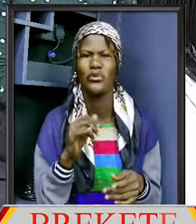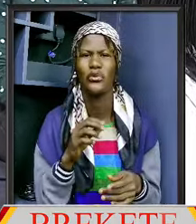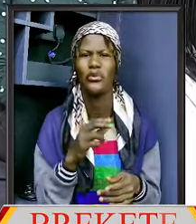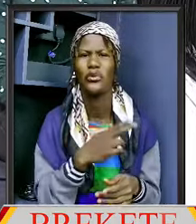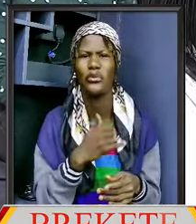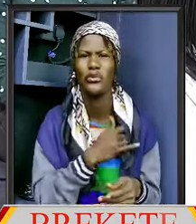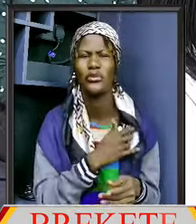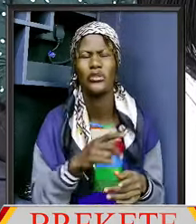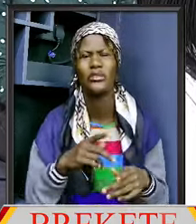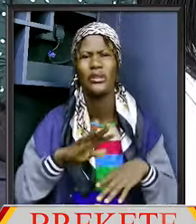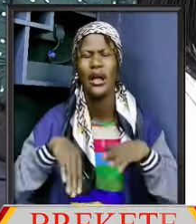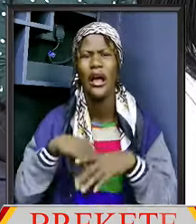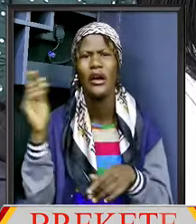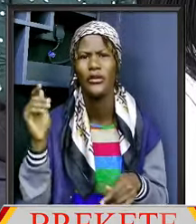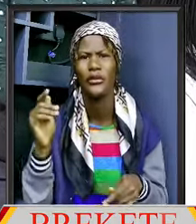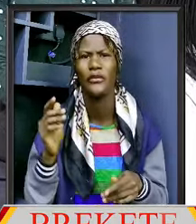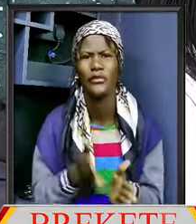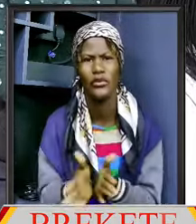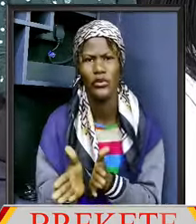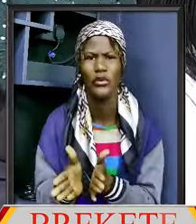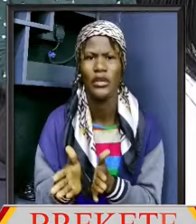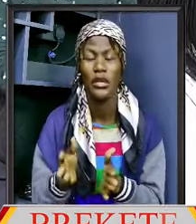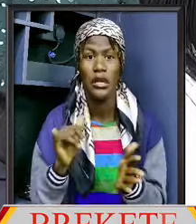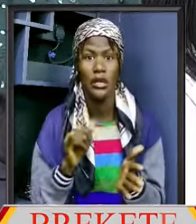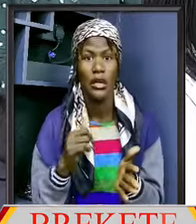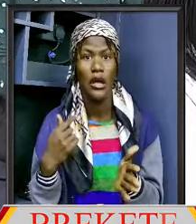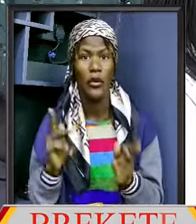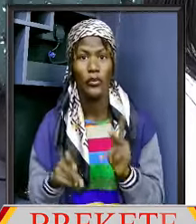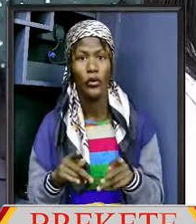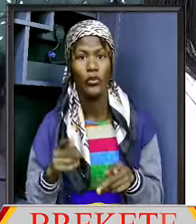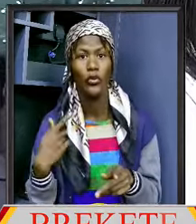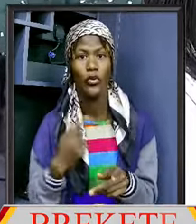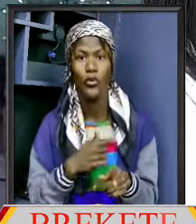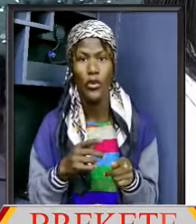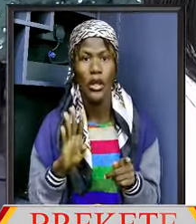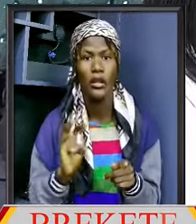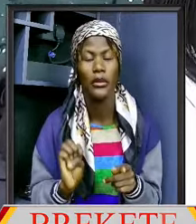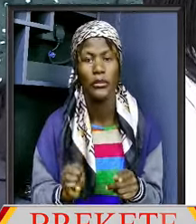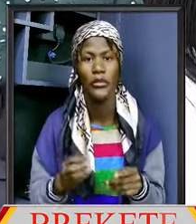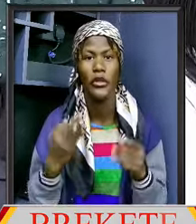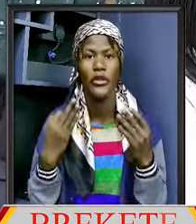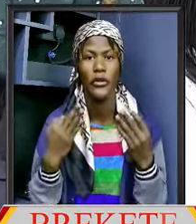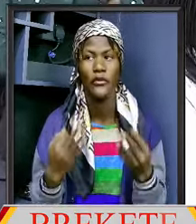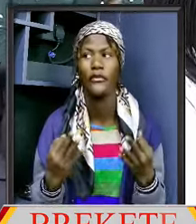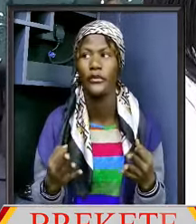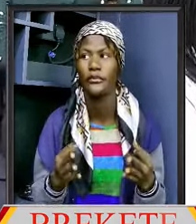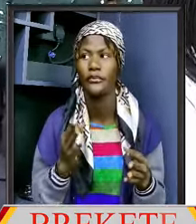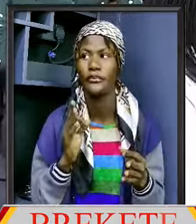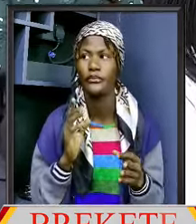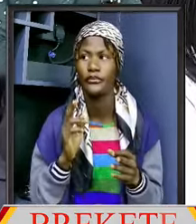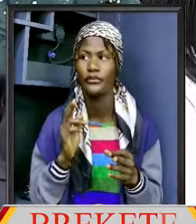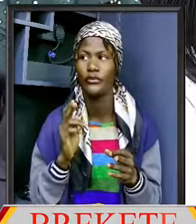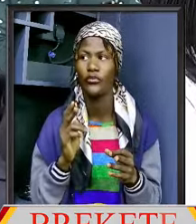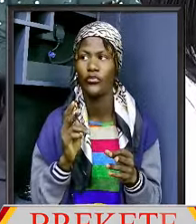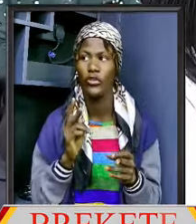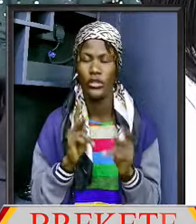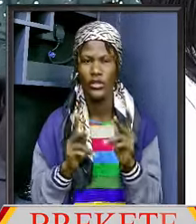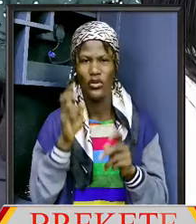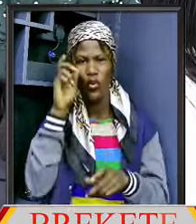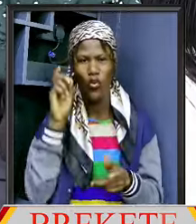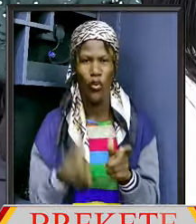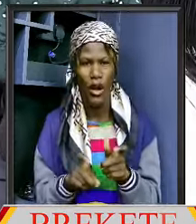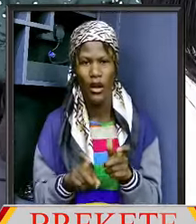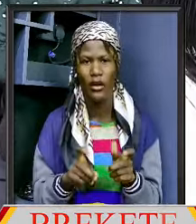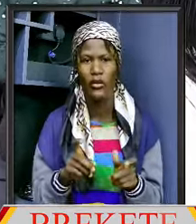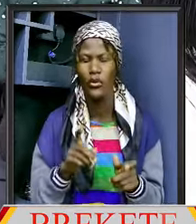go free. We as association, if they give us consign, if we see quack, we know they take and play.